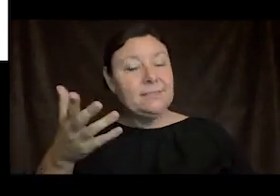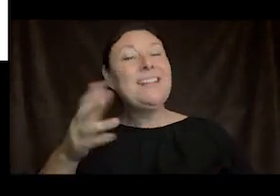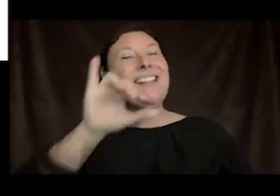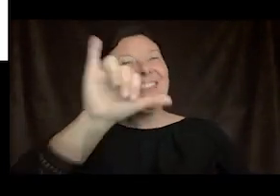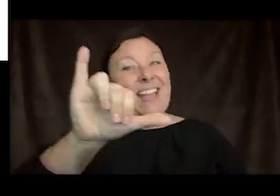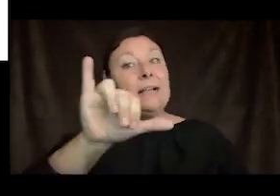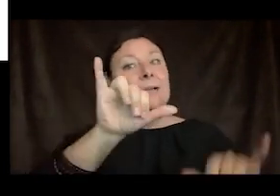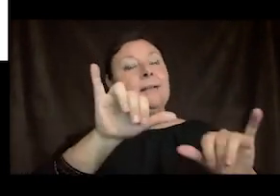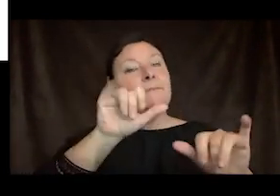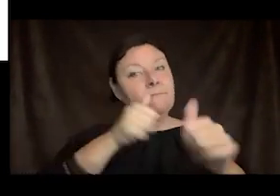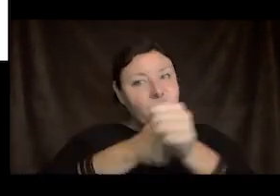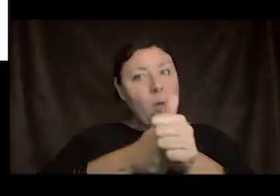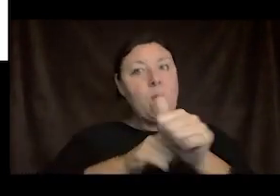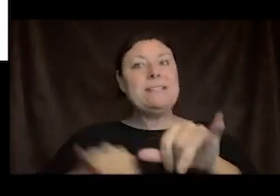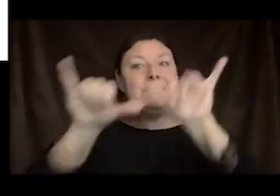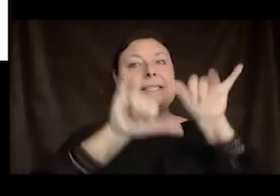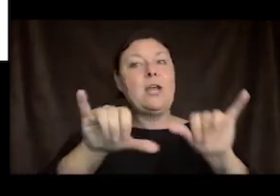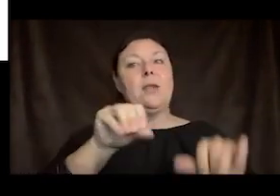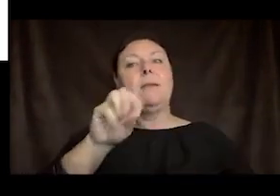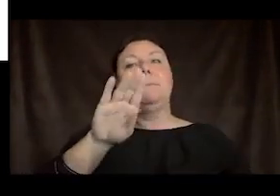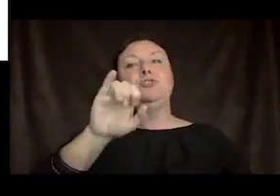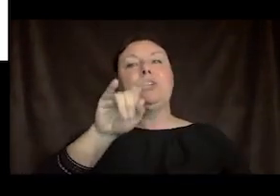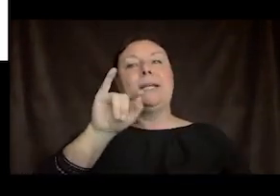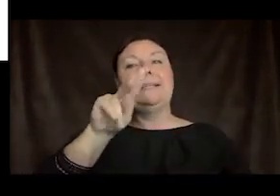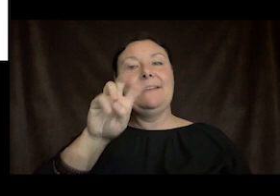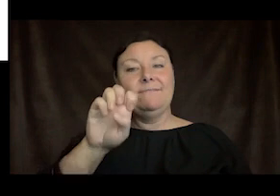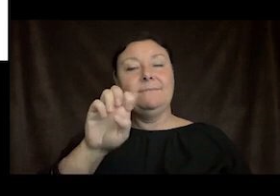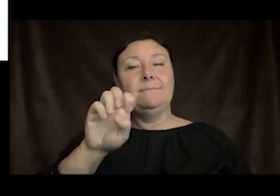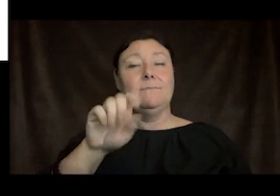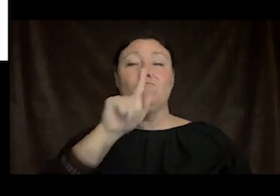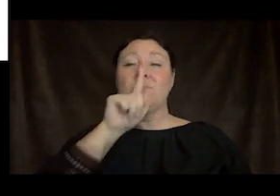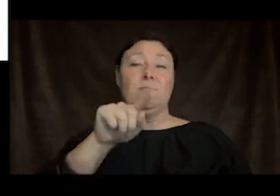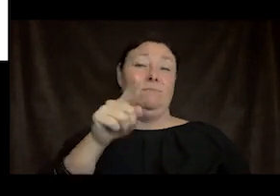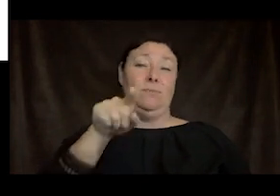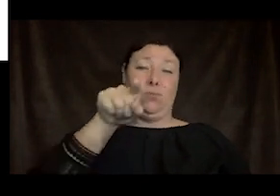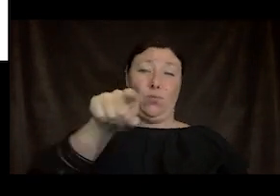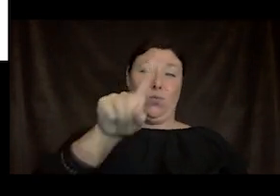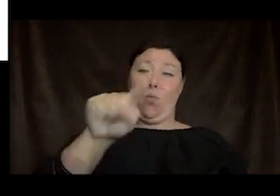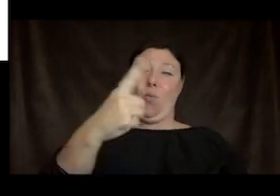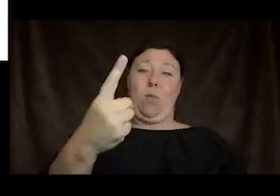objectives? But only you can make that decision. And